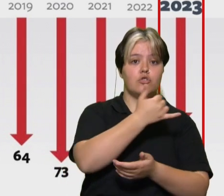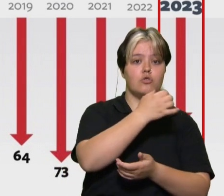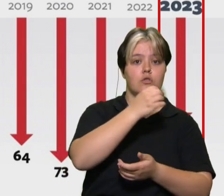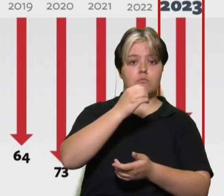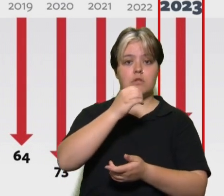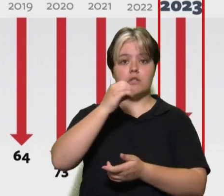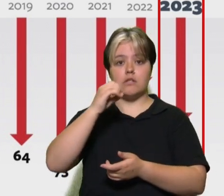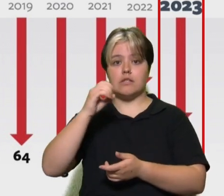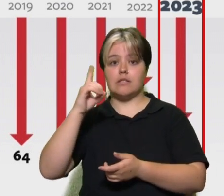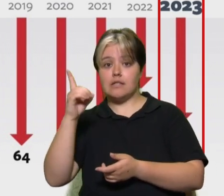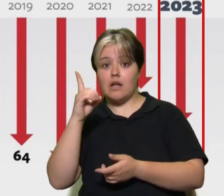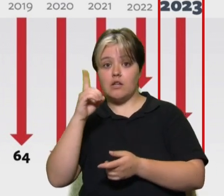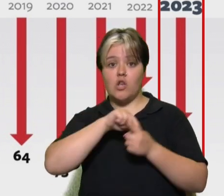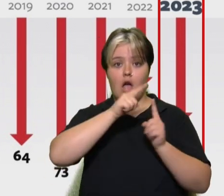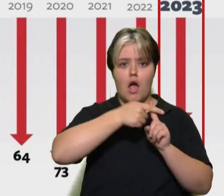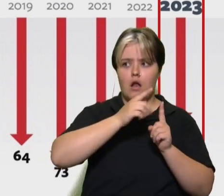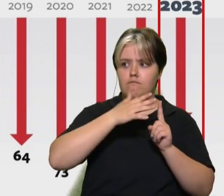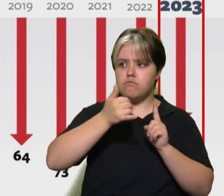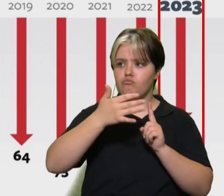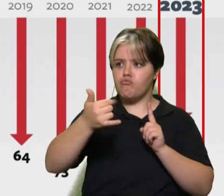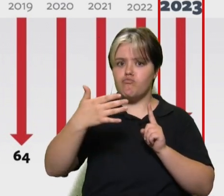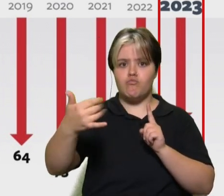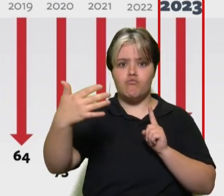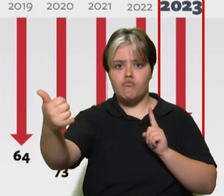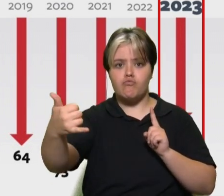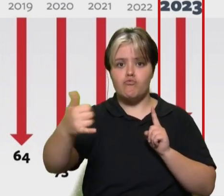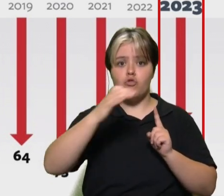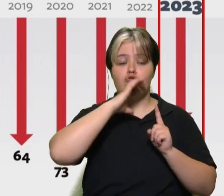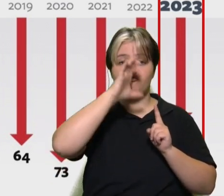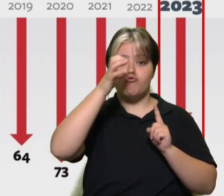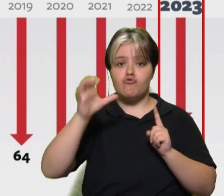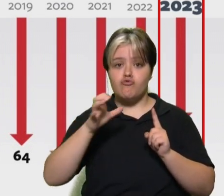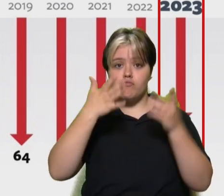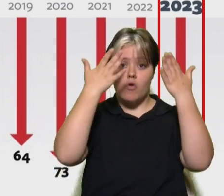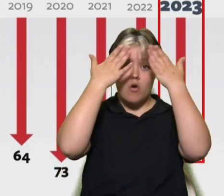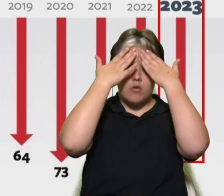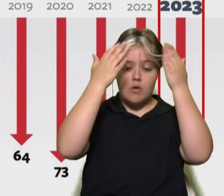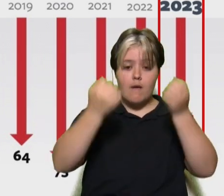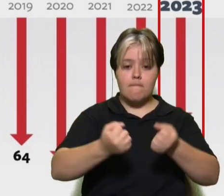authoritarianism. 2006, year after year,